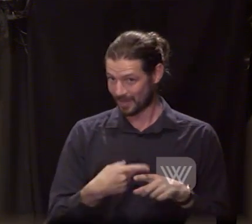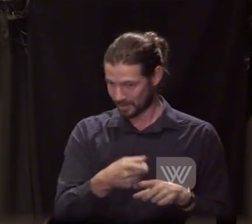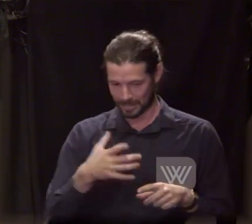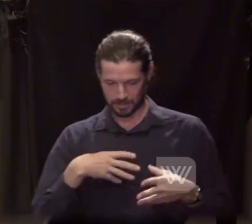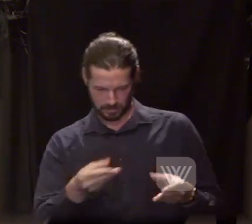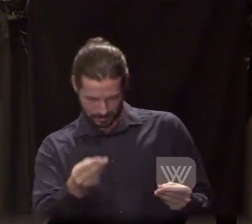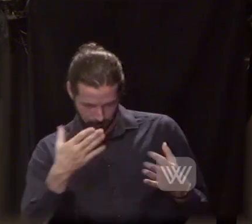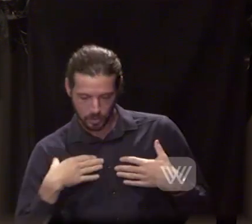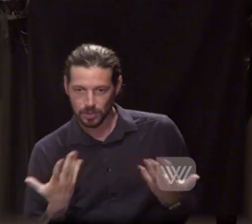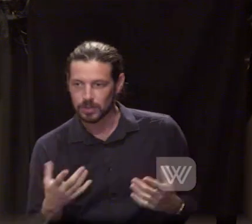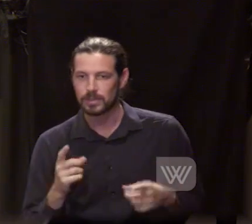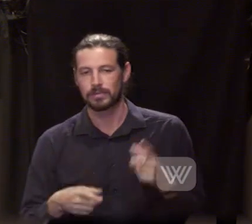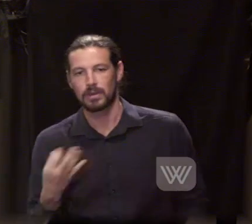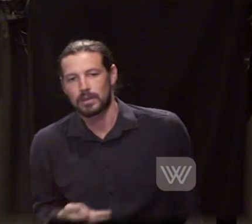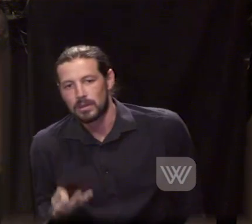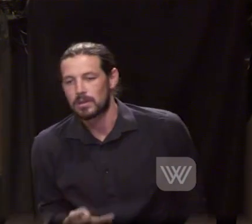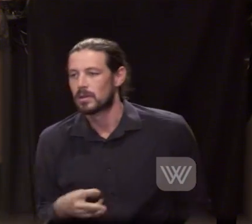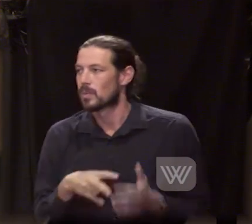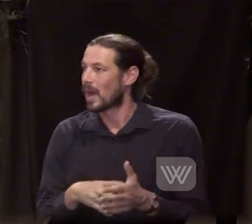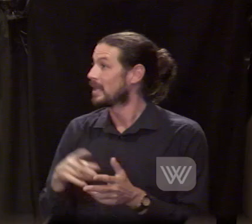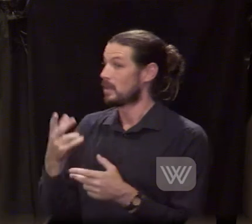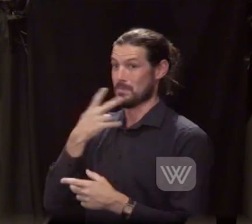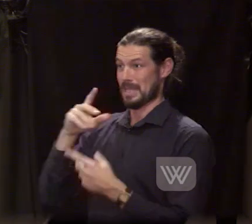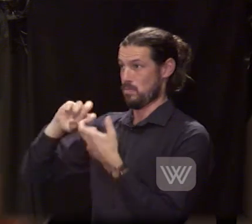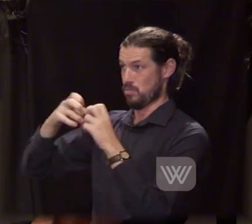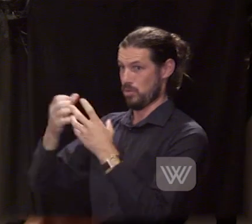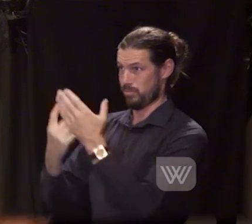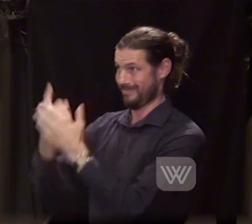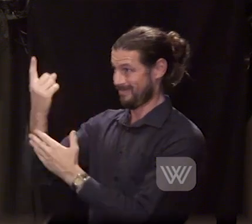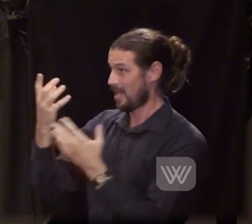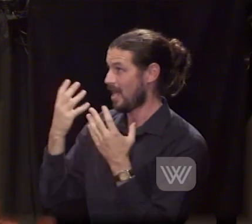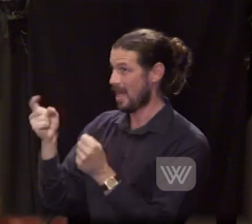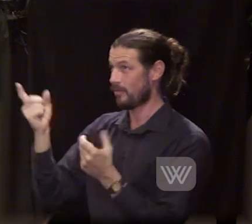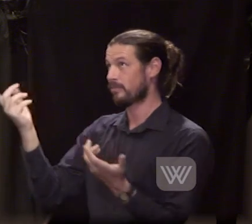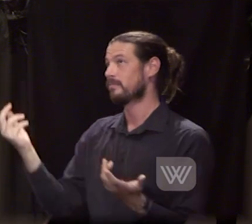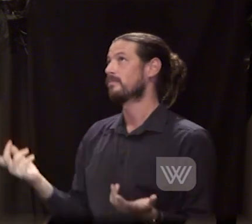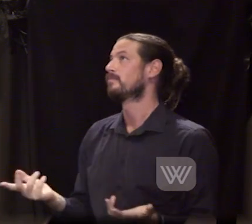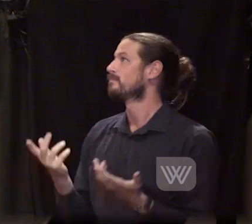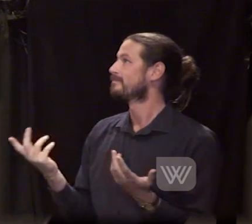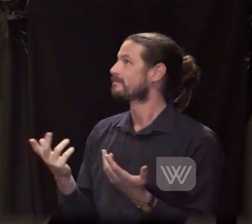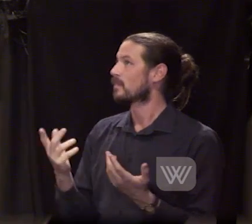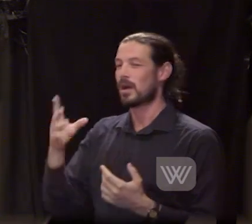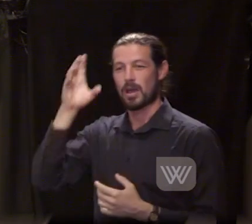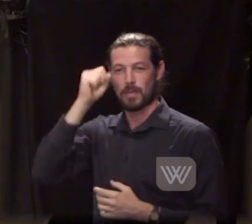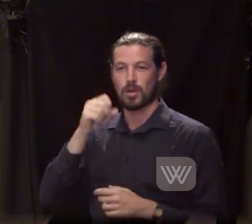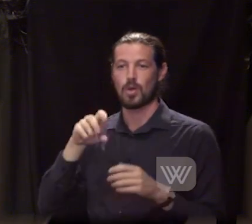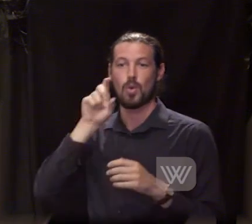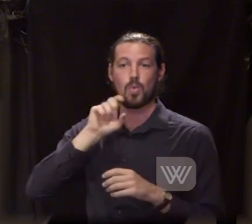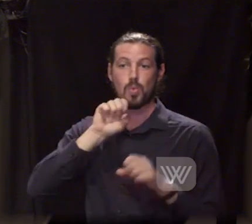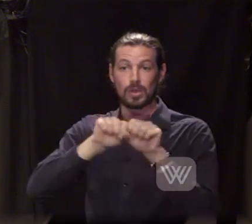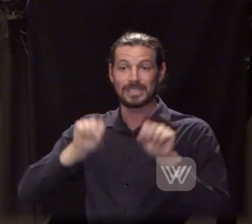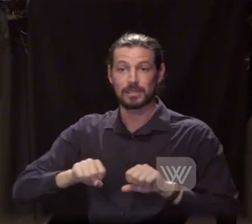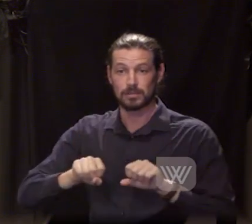about it. And so if we had a problem, say, one of the times was that the water system broke, we would send a message